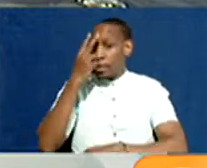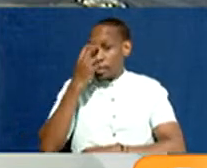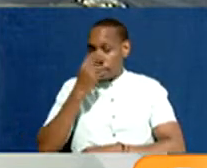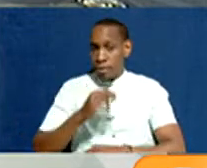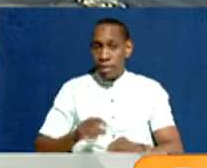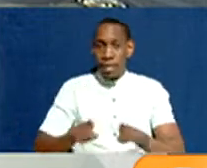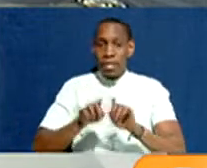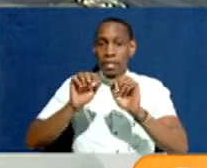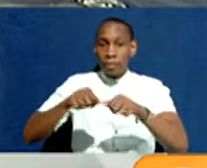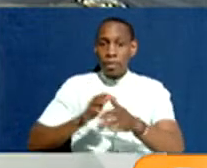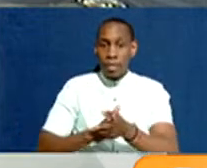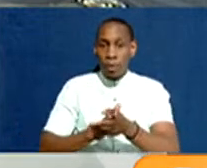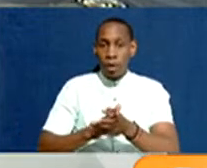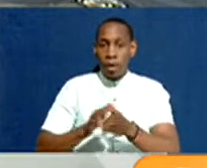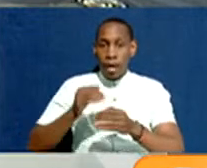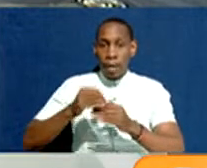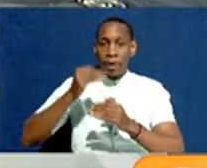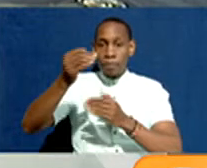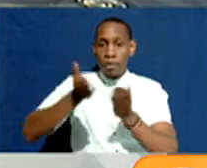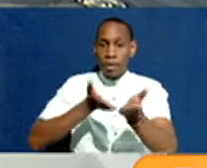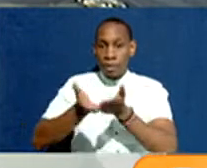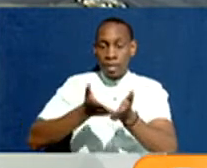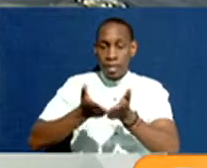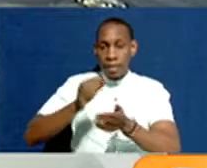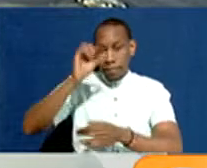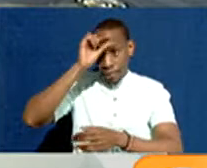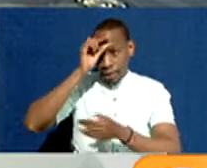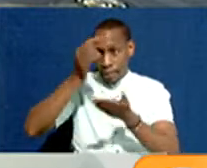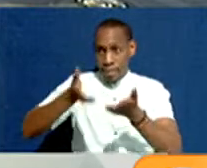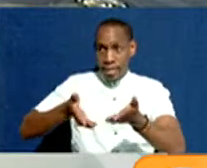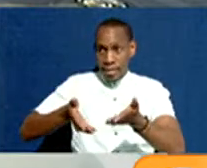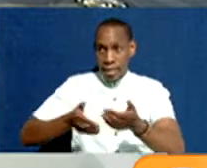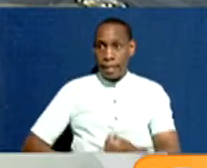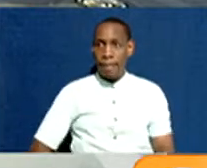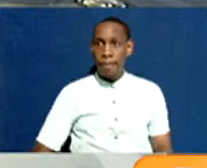who could end up serving the current administration.